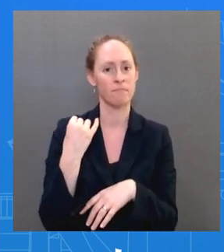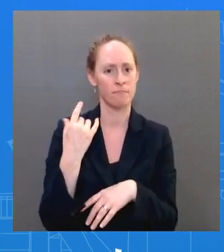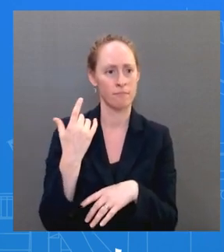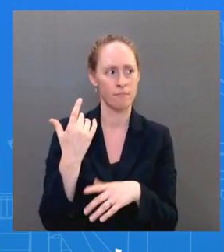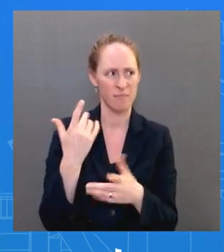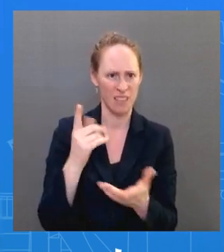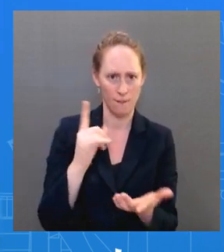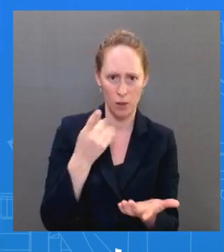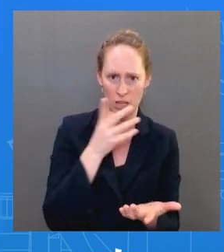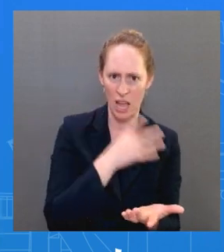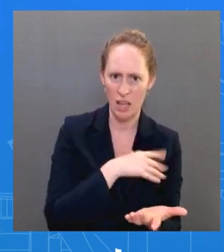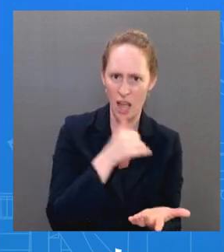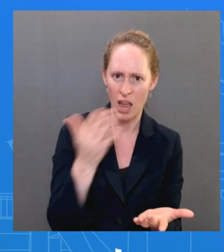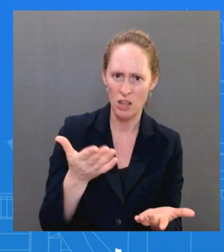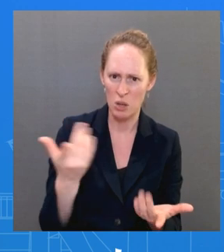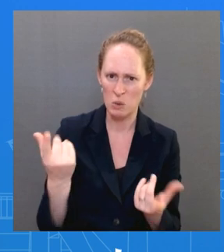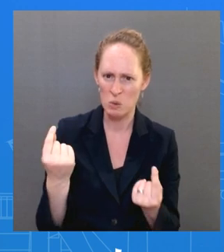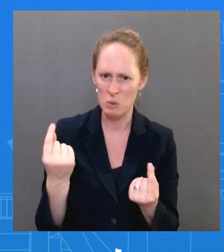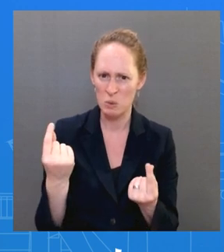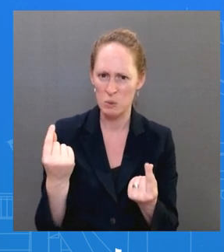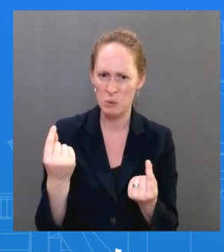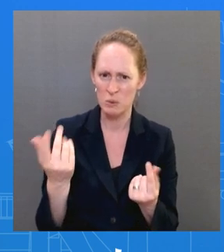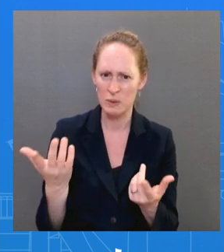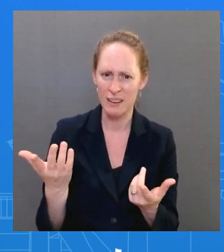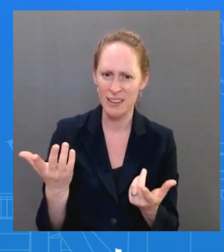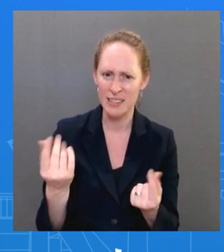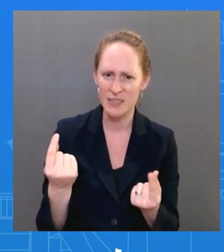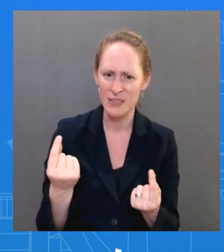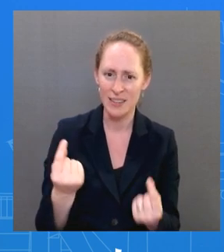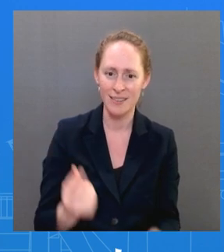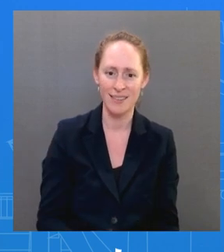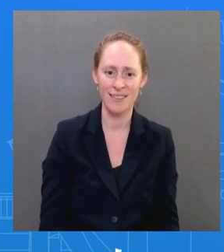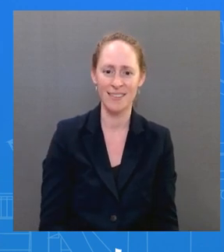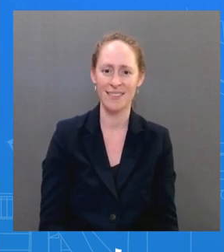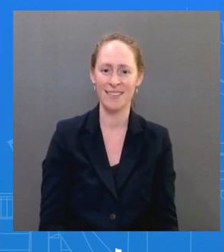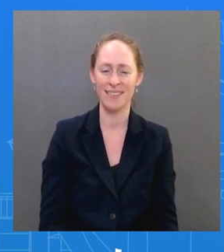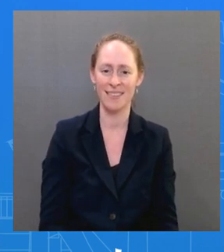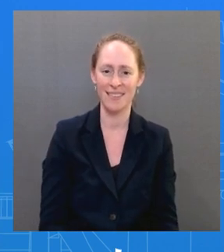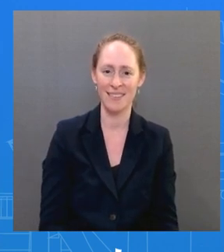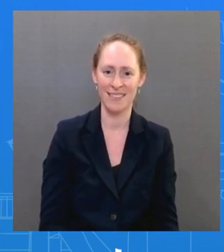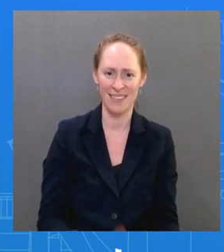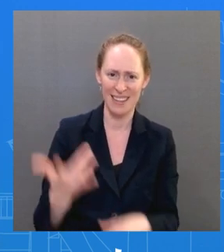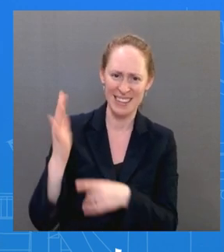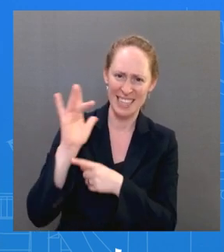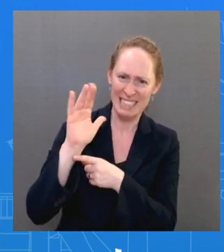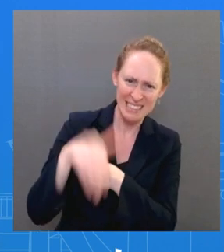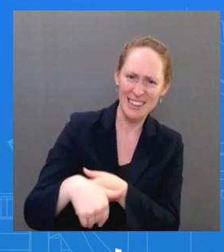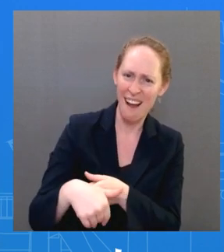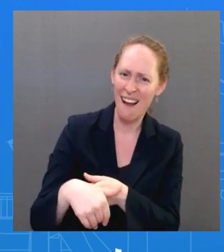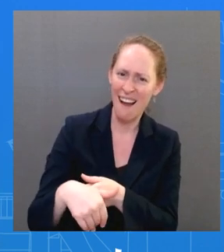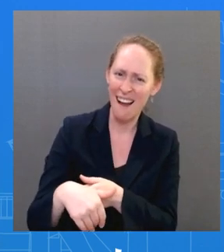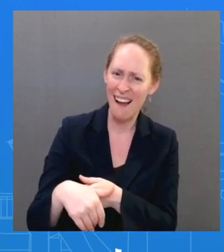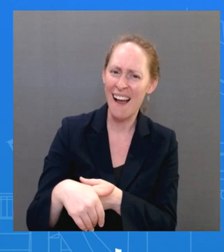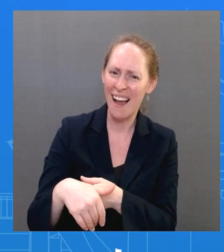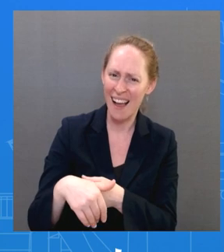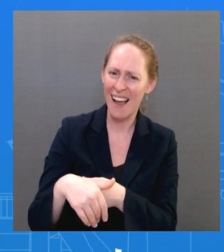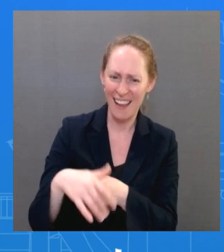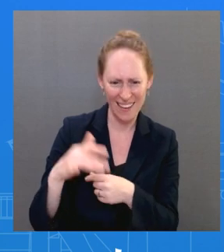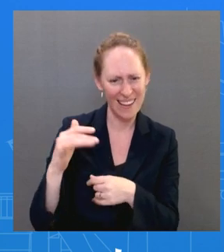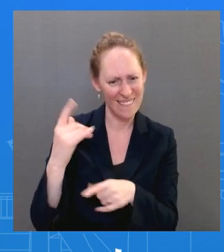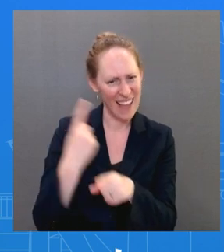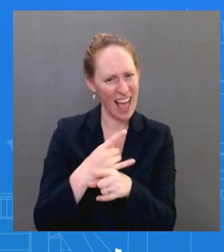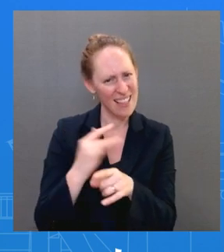to? I mean, eight plus hours is you know, that is pretty, that is pretty busy for someone